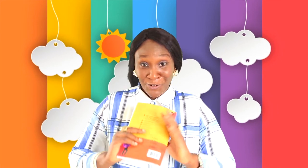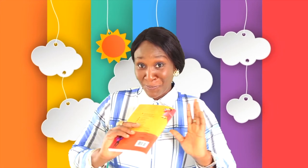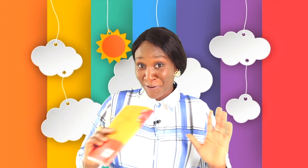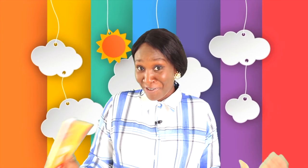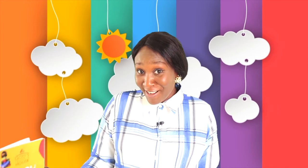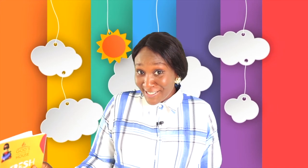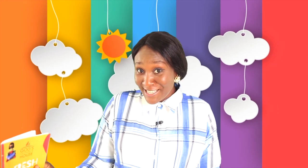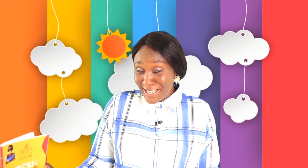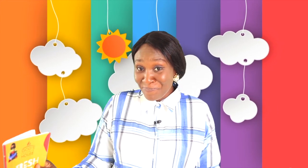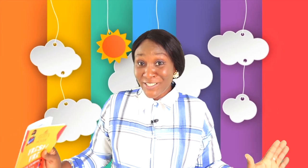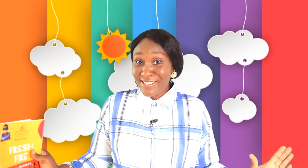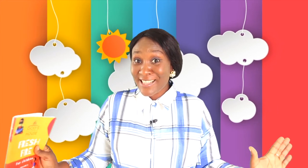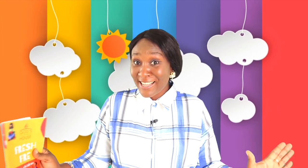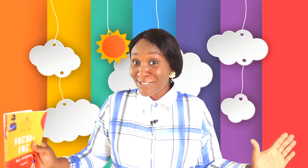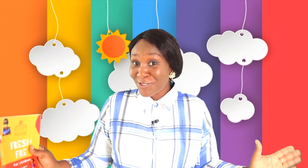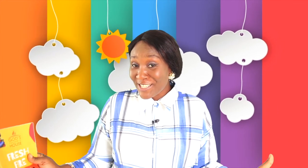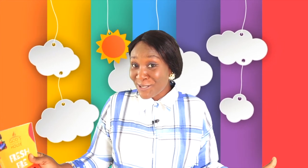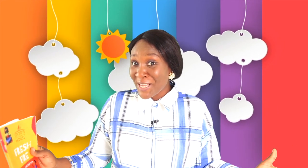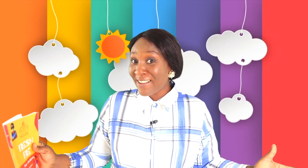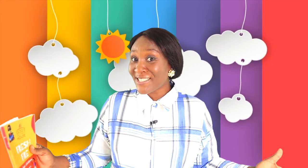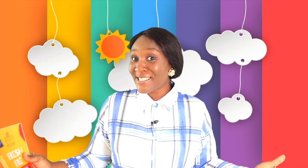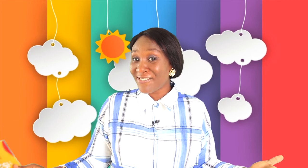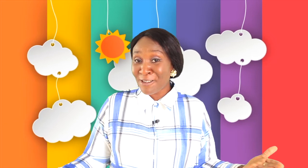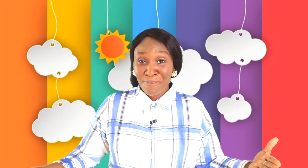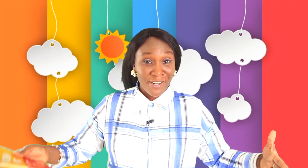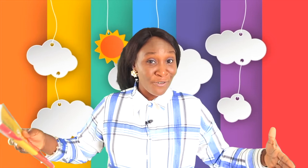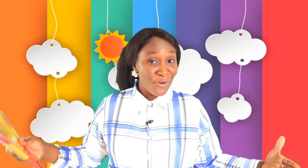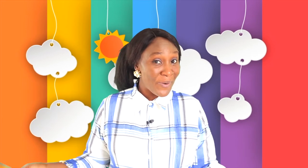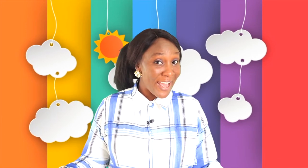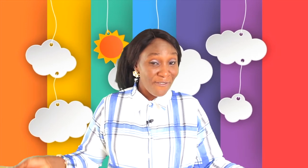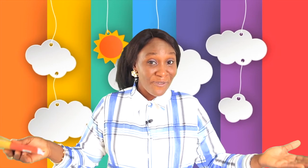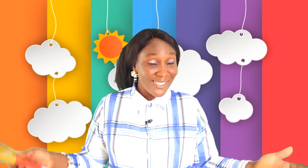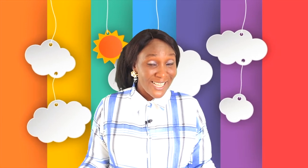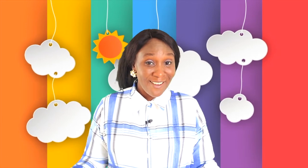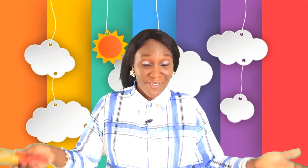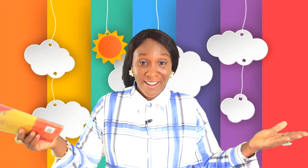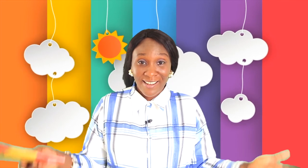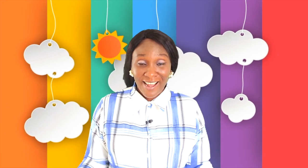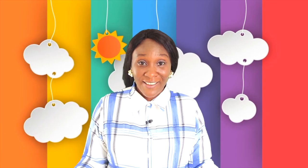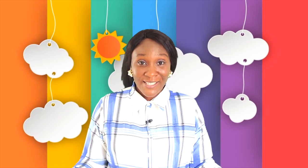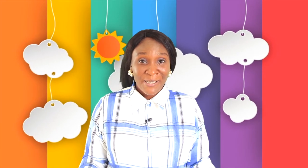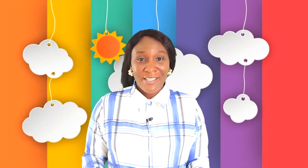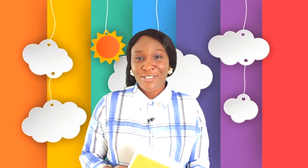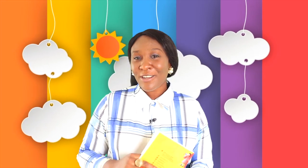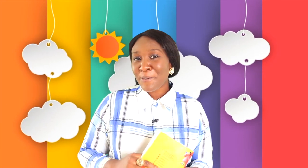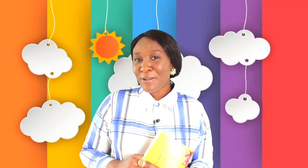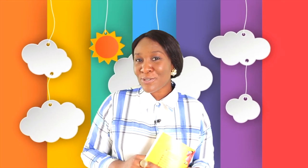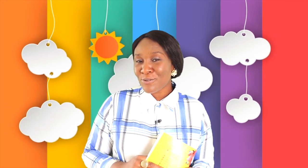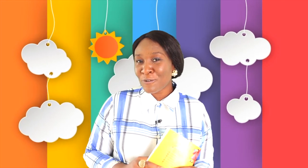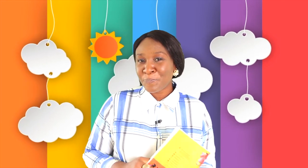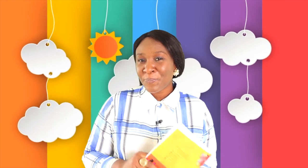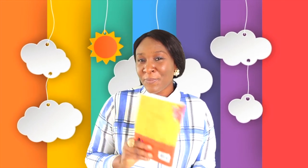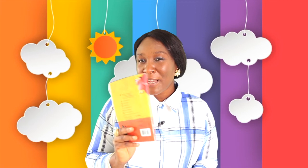phototropism, photoperiodism, just like the trees, we have to develop and grow every day of our lives. And talking